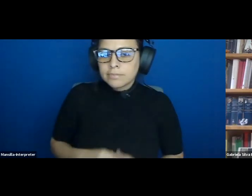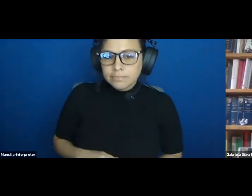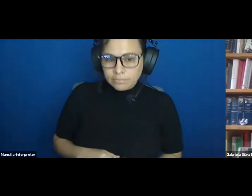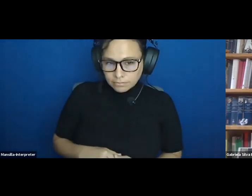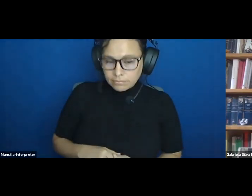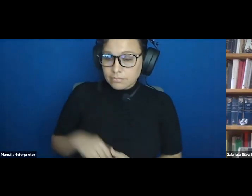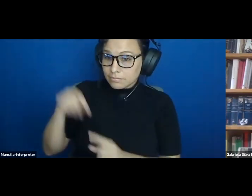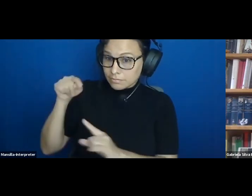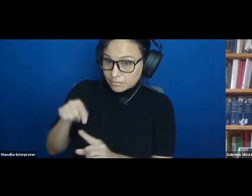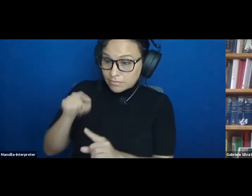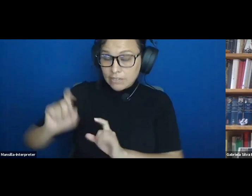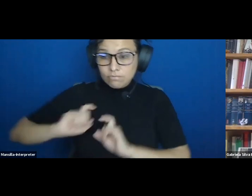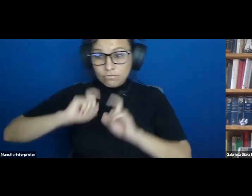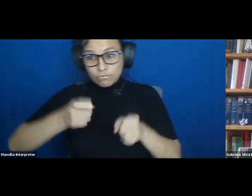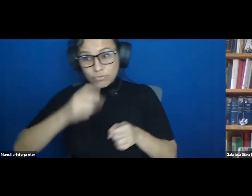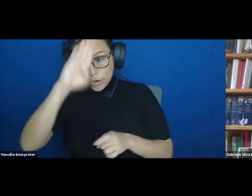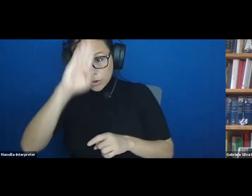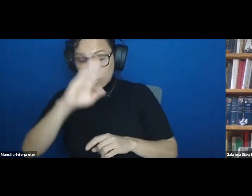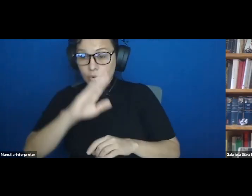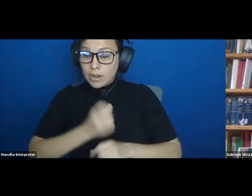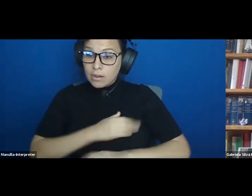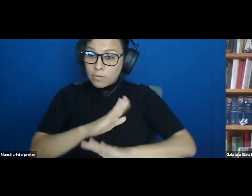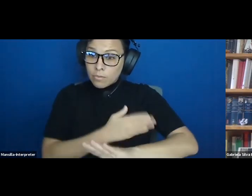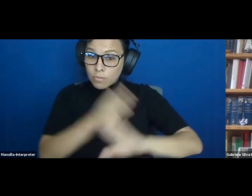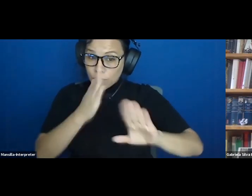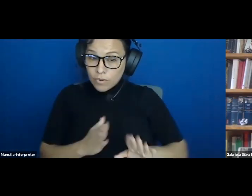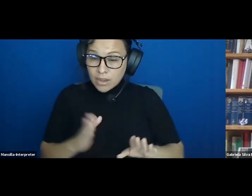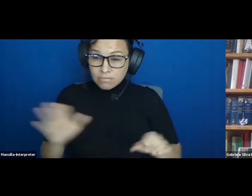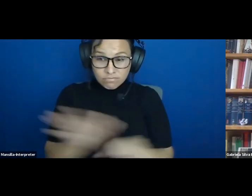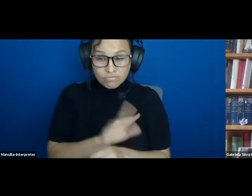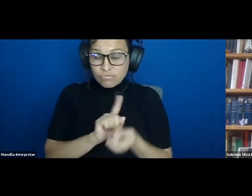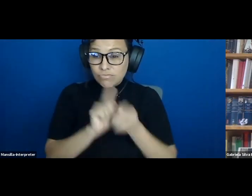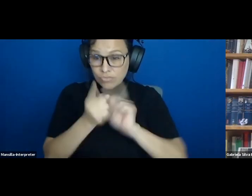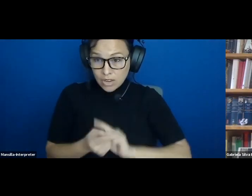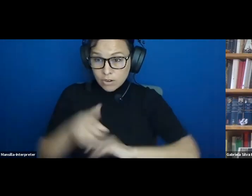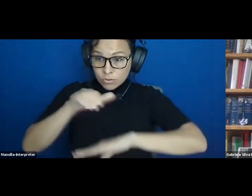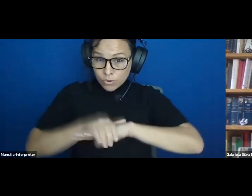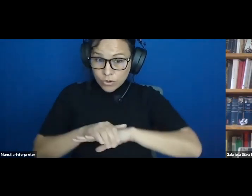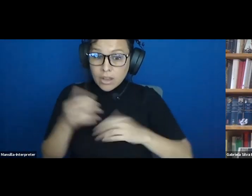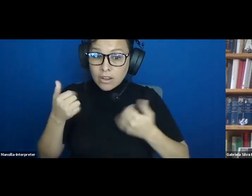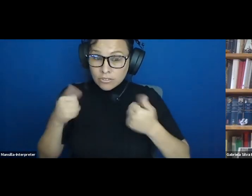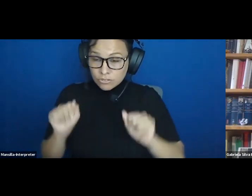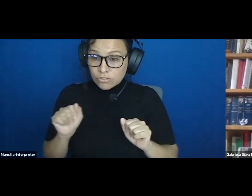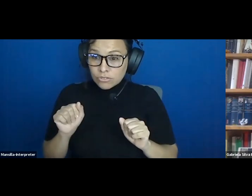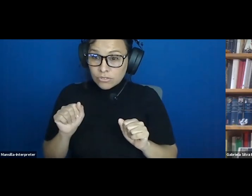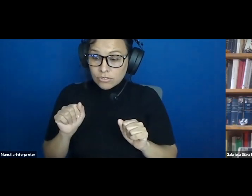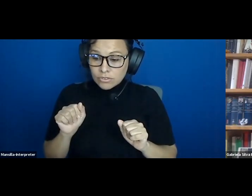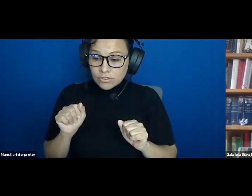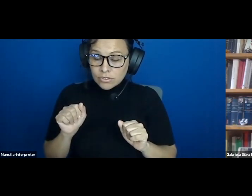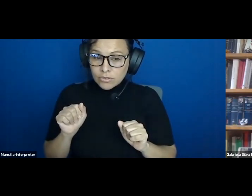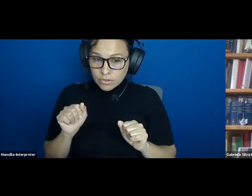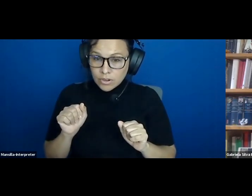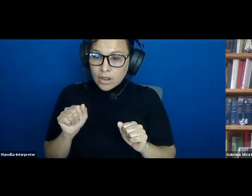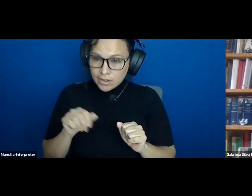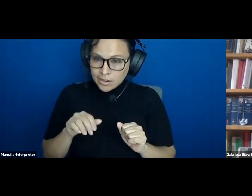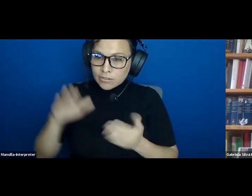that was dedicated to Cuban poetry and entirely translated to English in an attempt to diminish the cultural blockade the